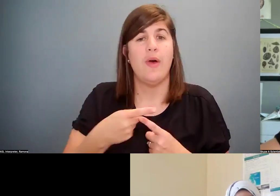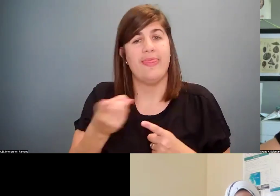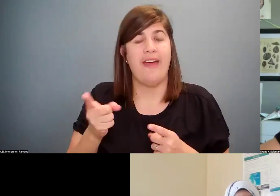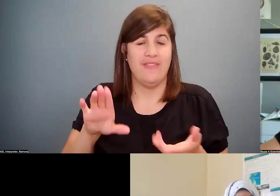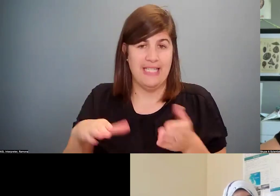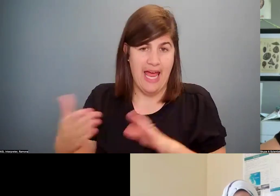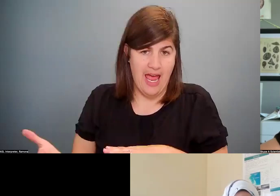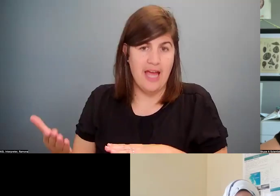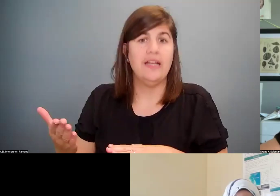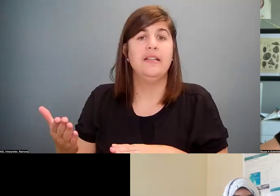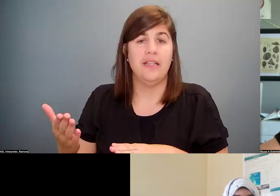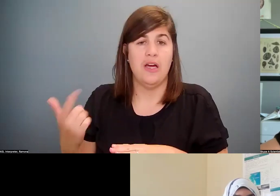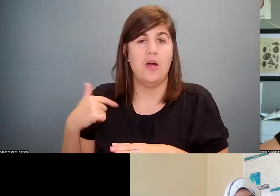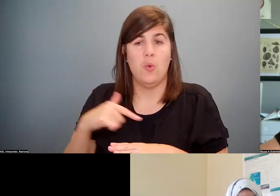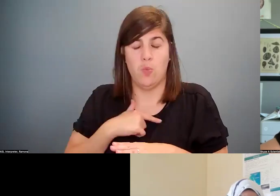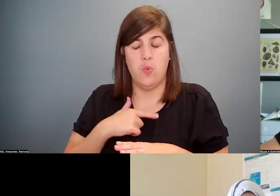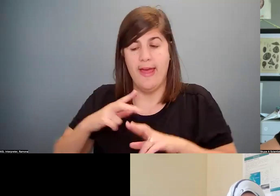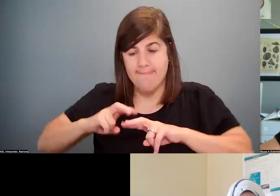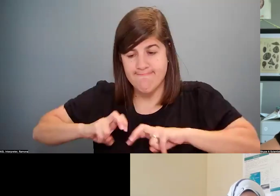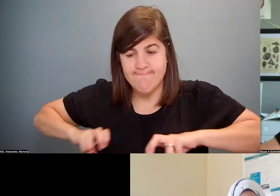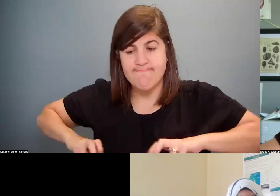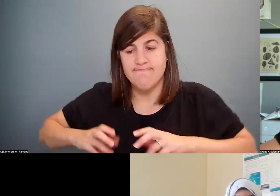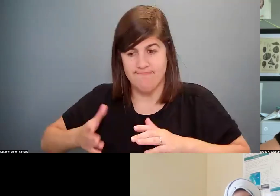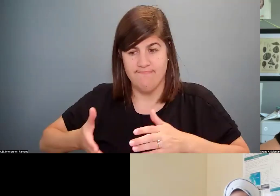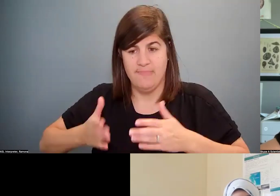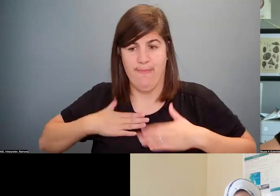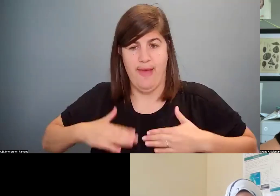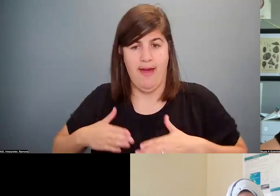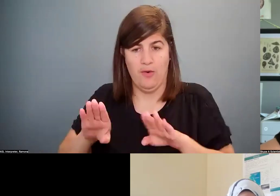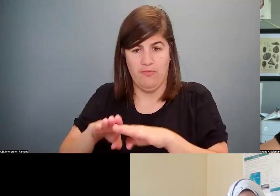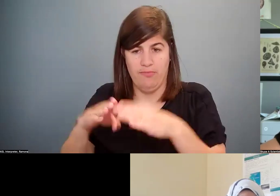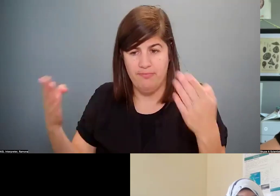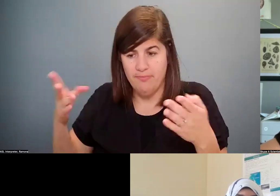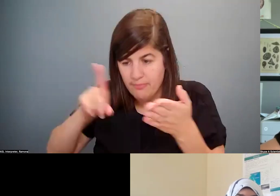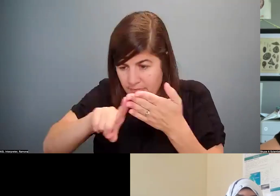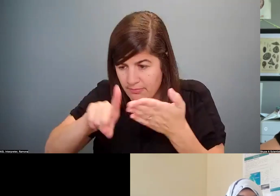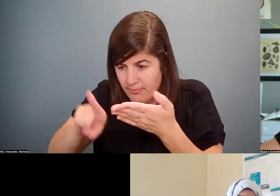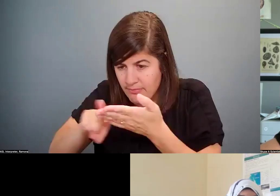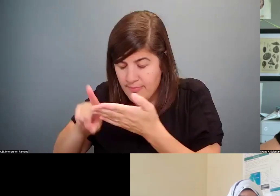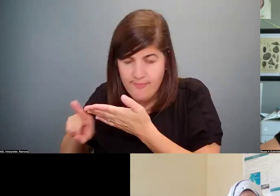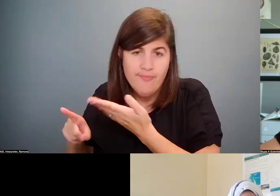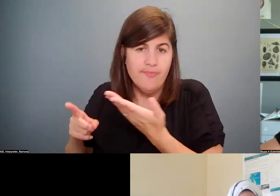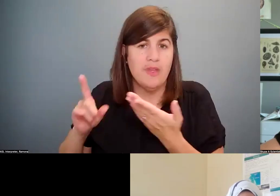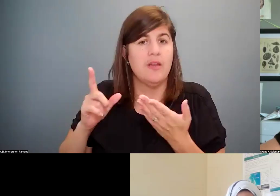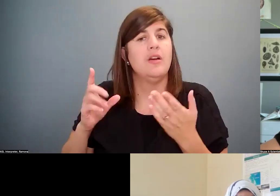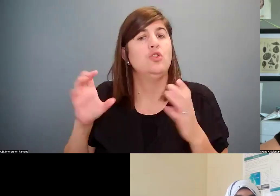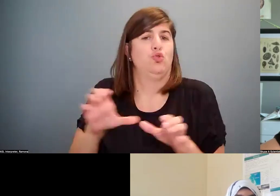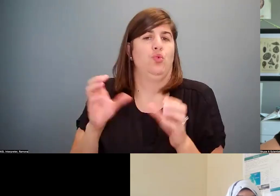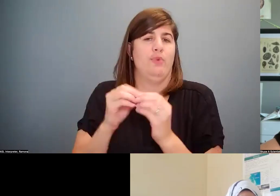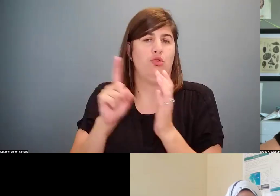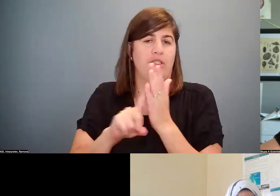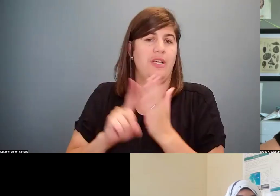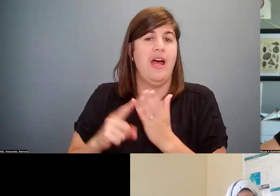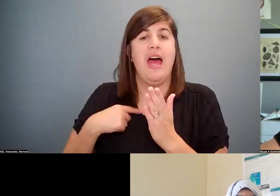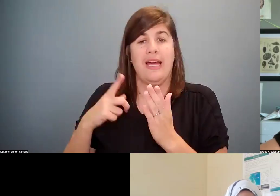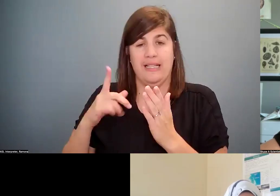and we basically dissect it to better understand why it has died and to do more research on that animal. So doing those necropsies,